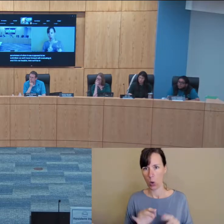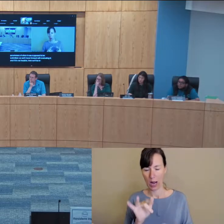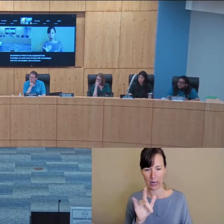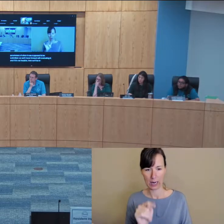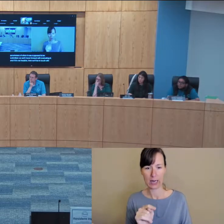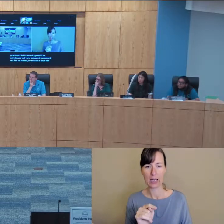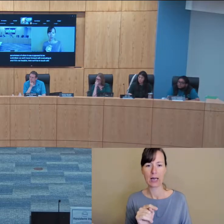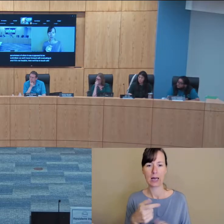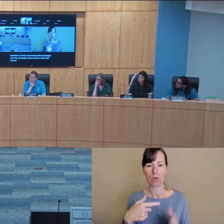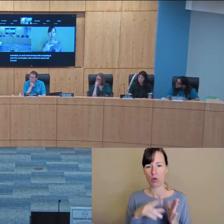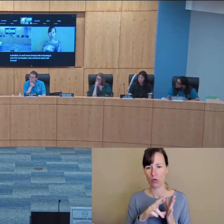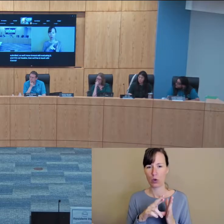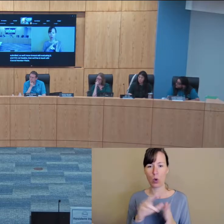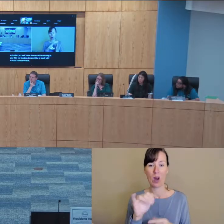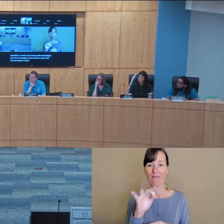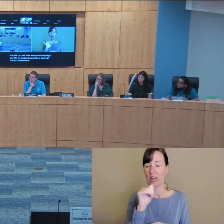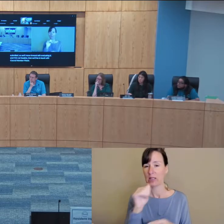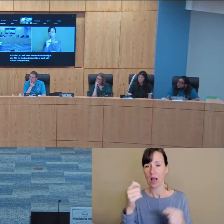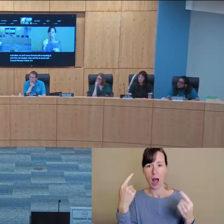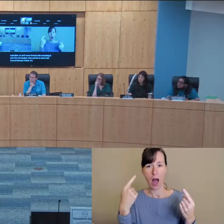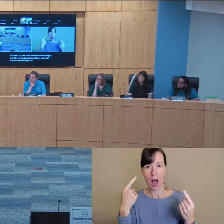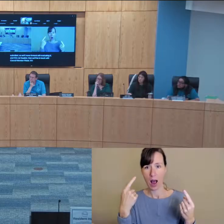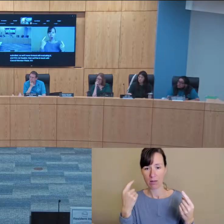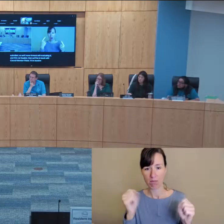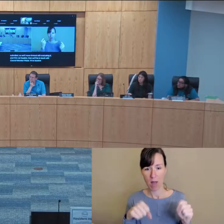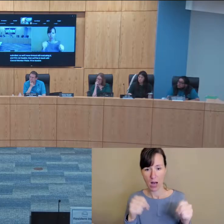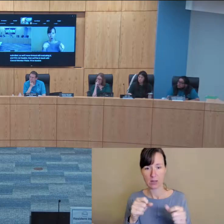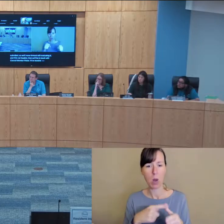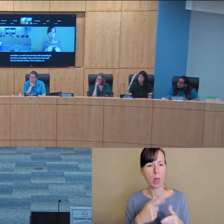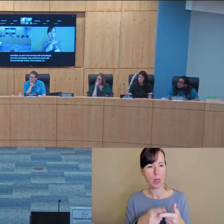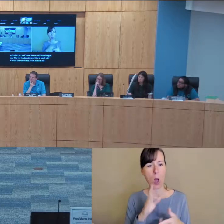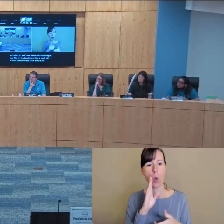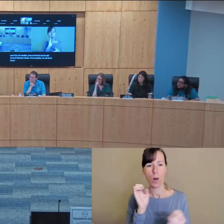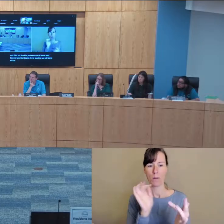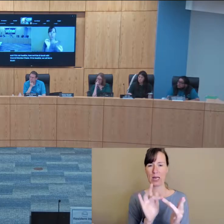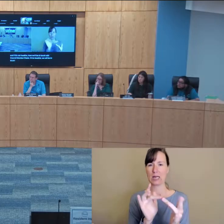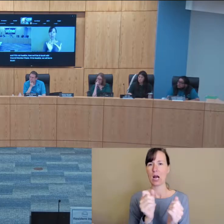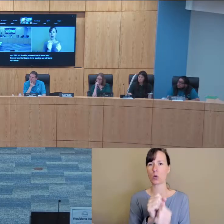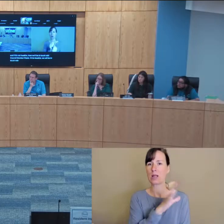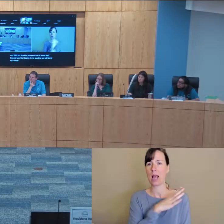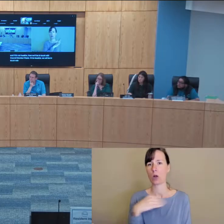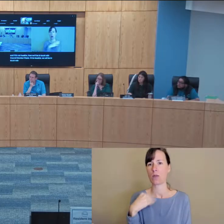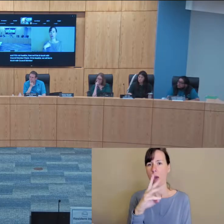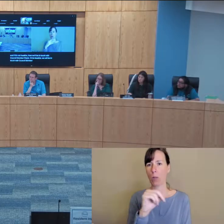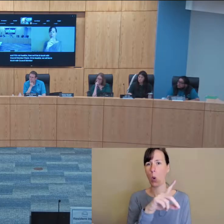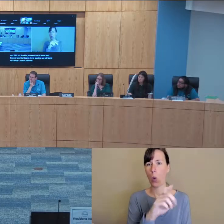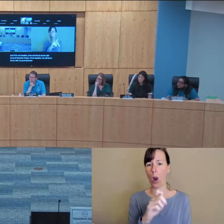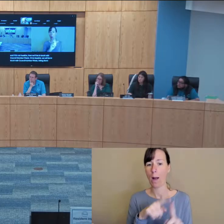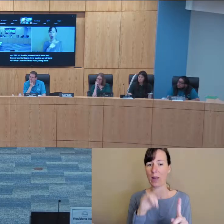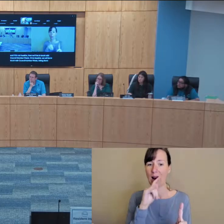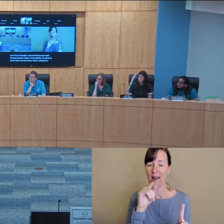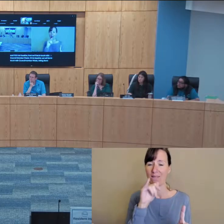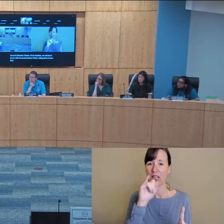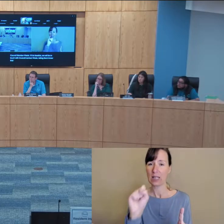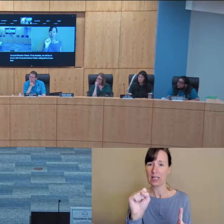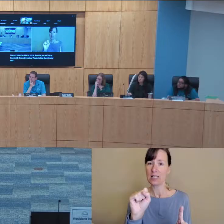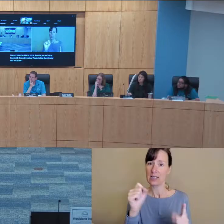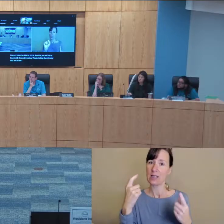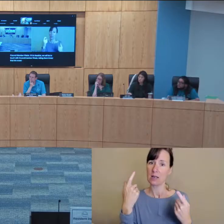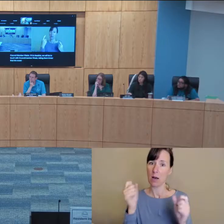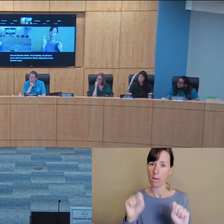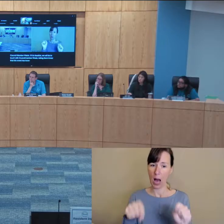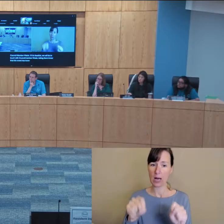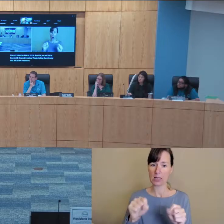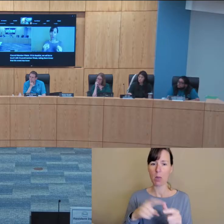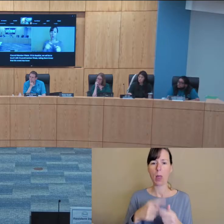with Councilmember Wade. If it is feasible, we will be in touch with Councilmember Wade, letting them know that this event has been